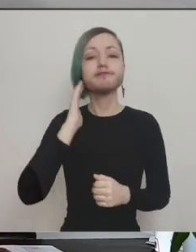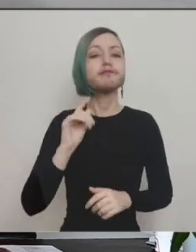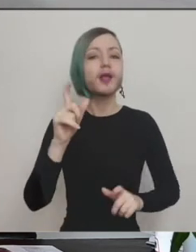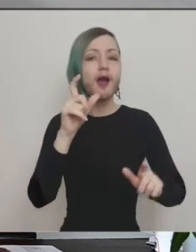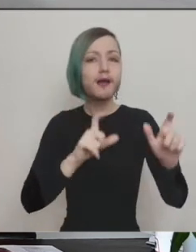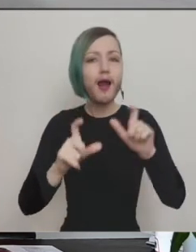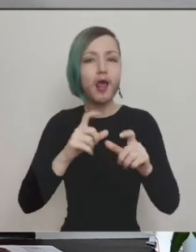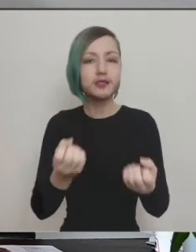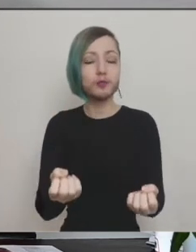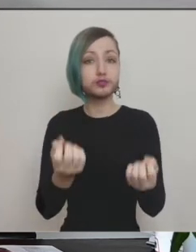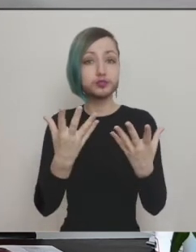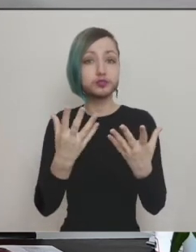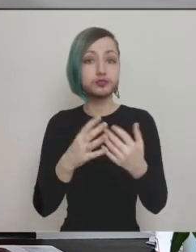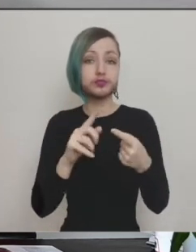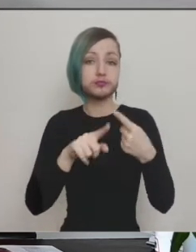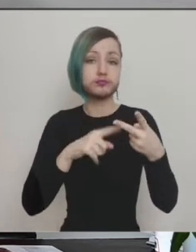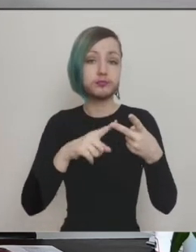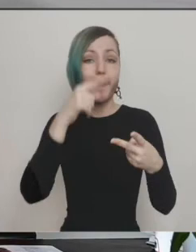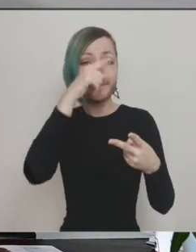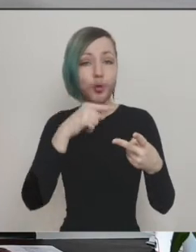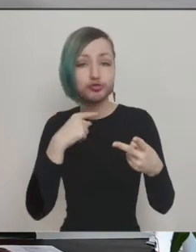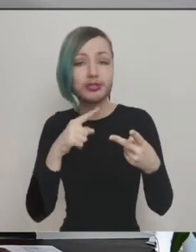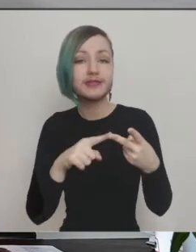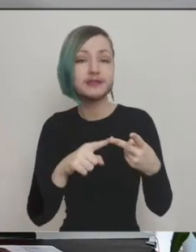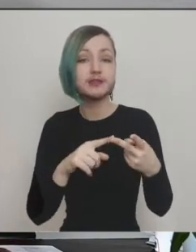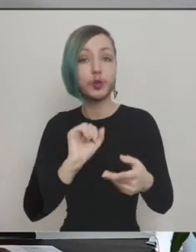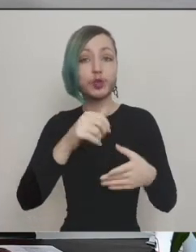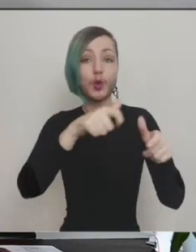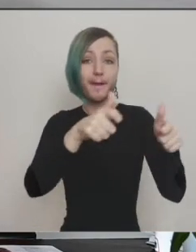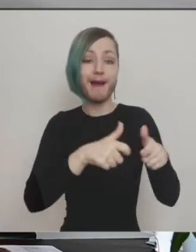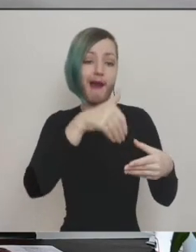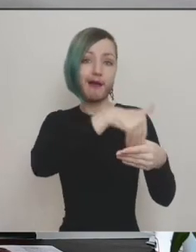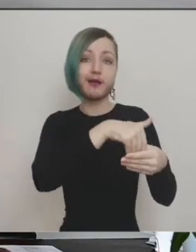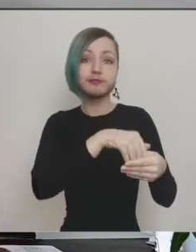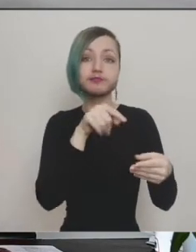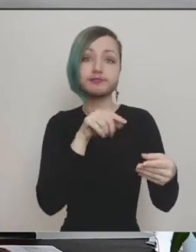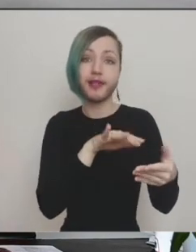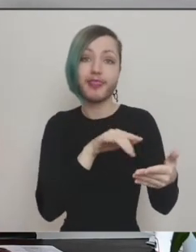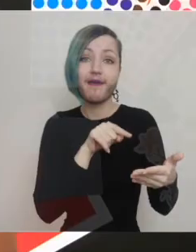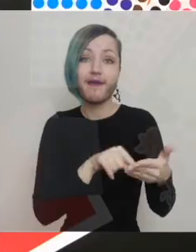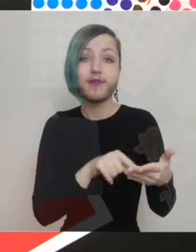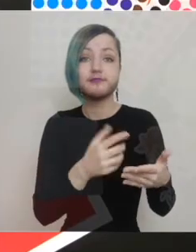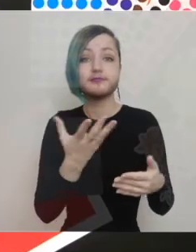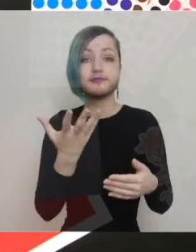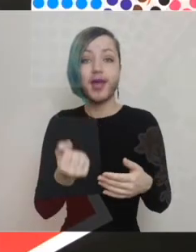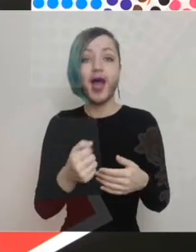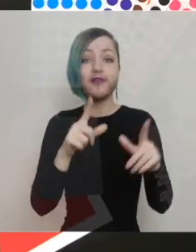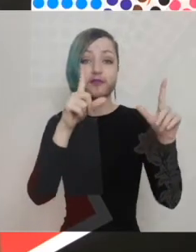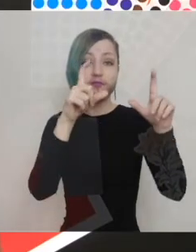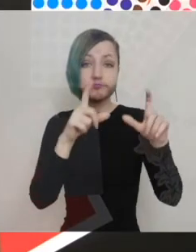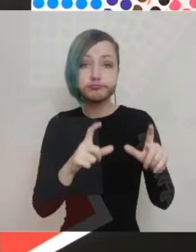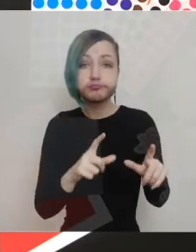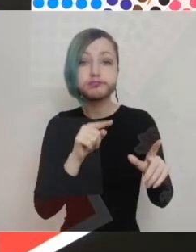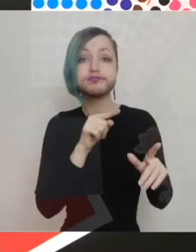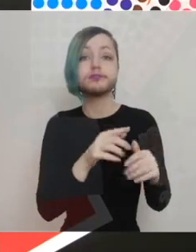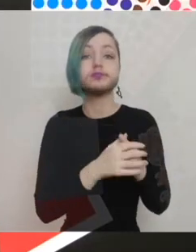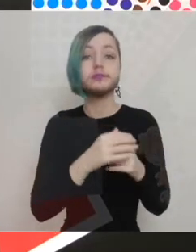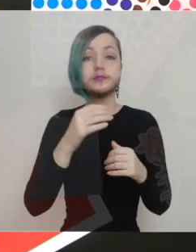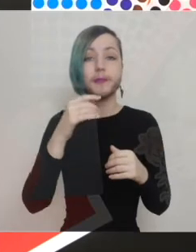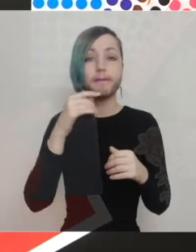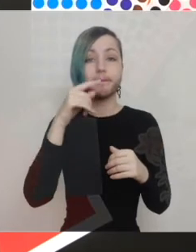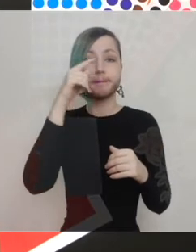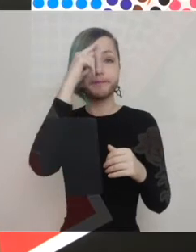colours and portraiture. So in your packs, you'll find some images, you'll find some